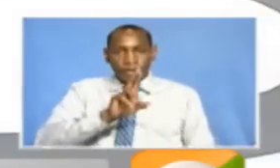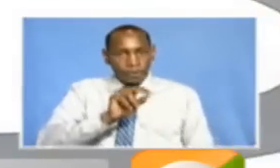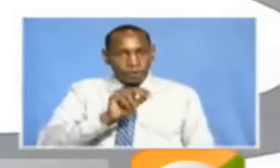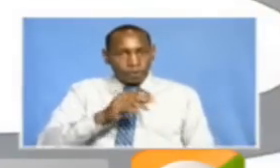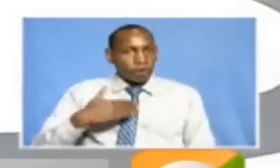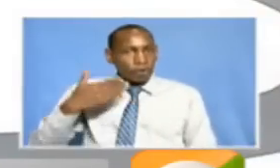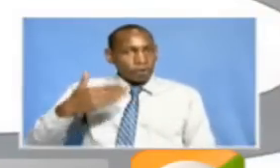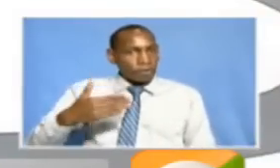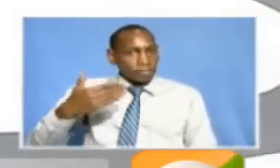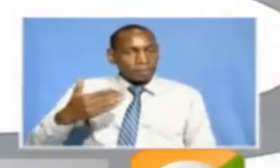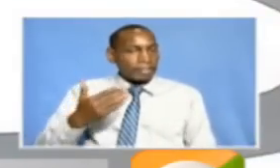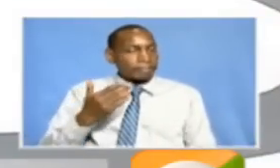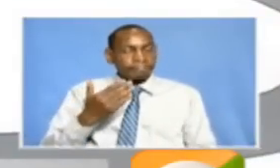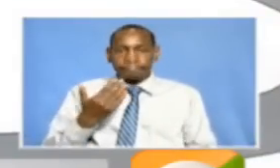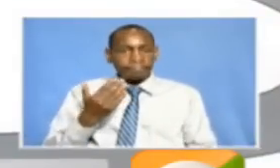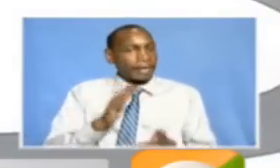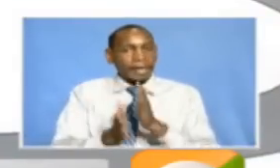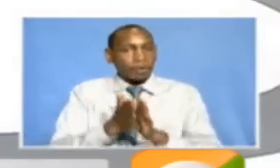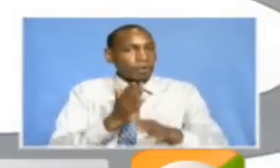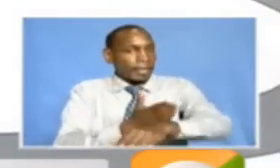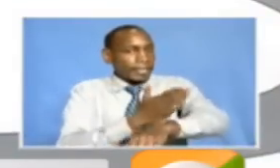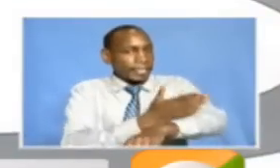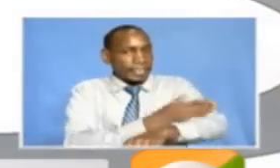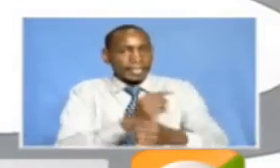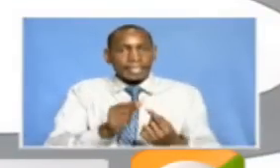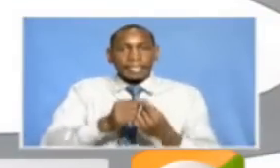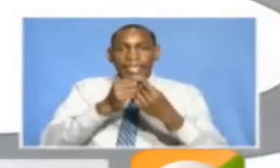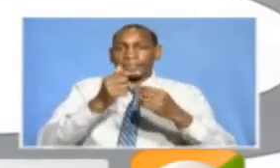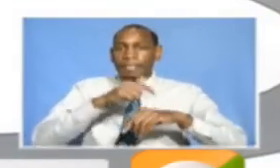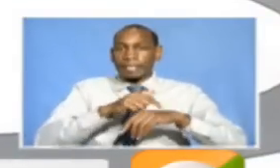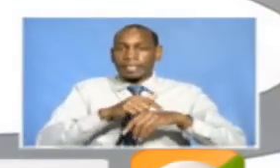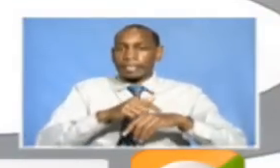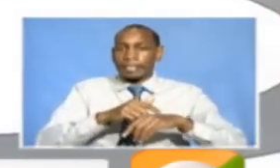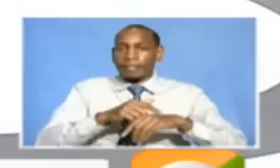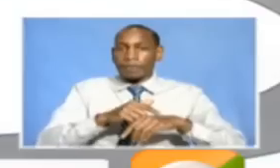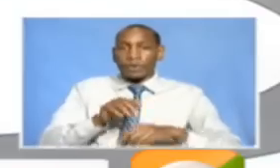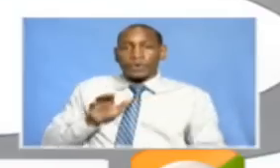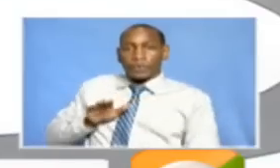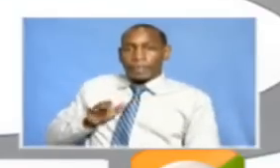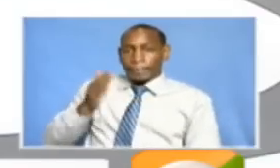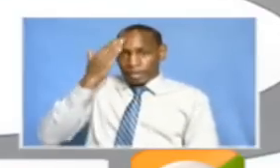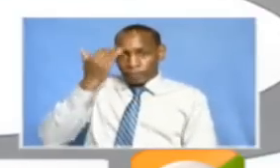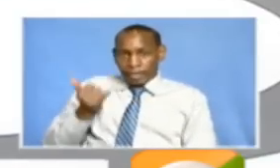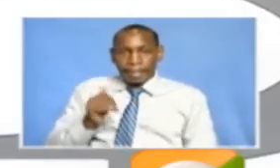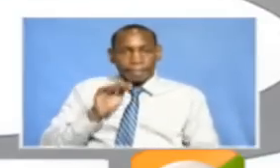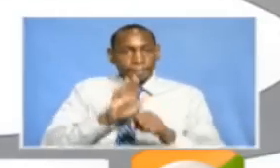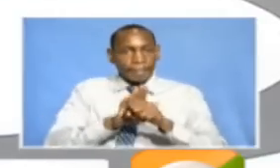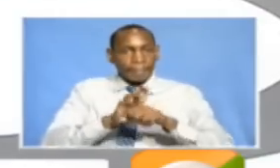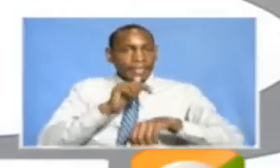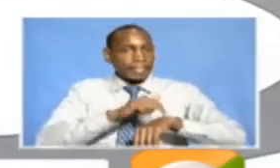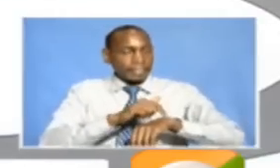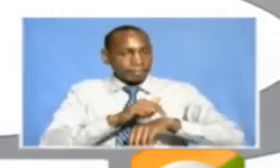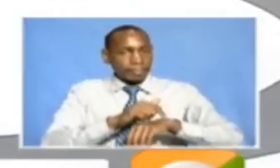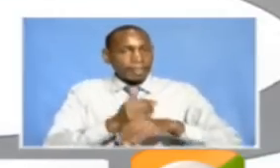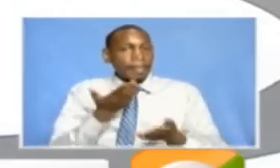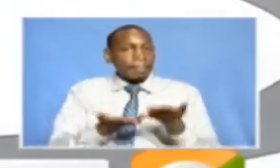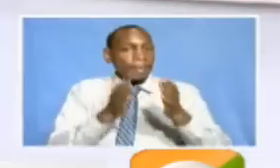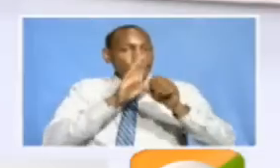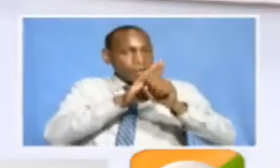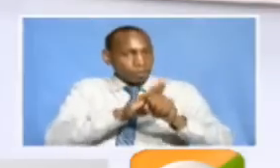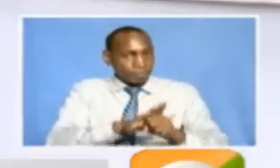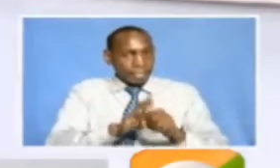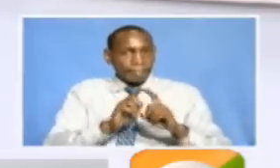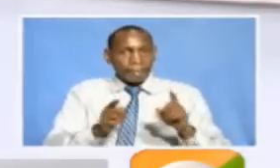times there may not be injuries, especially when you're dealing with females, because most times it may sound discriminatory, but